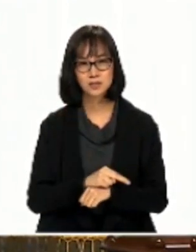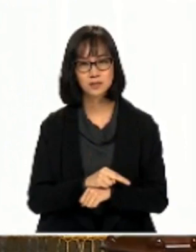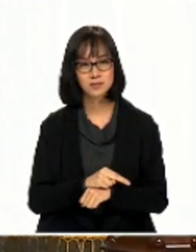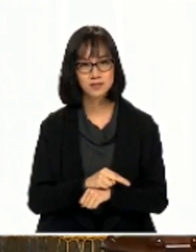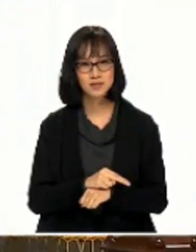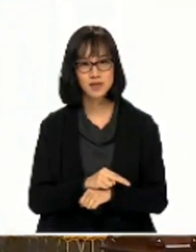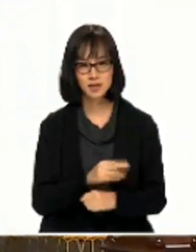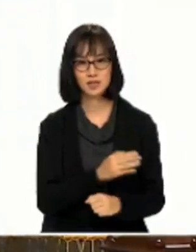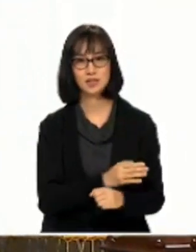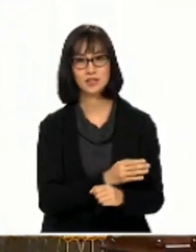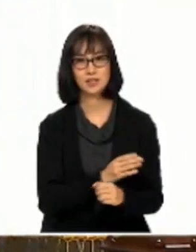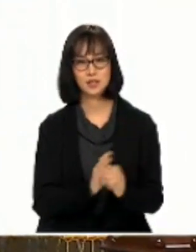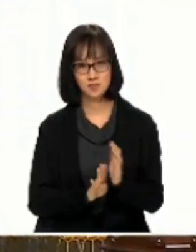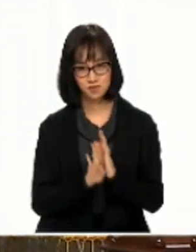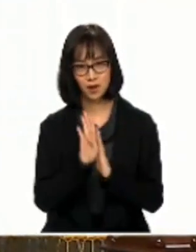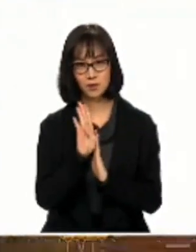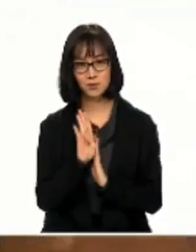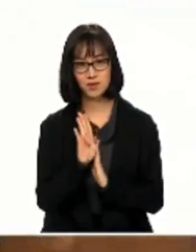development